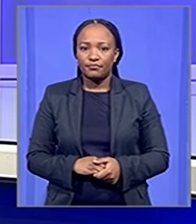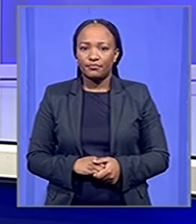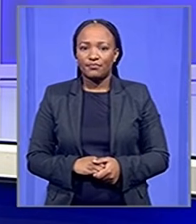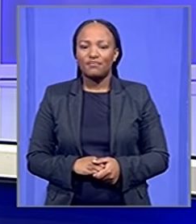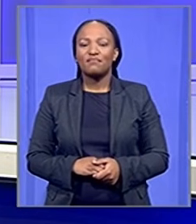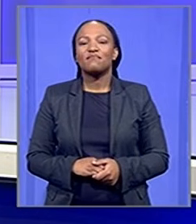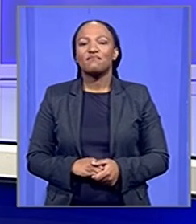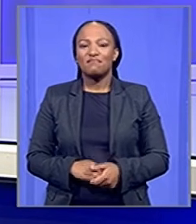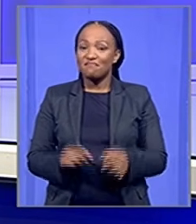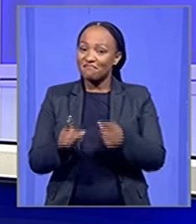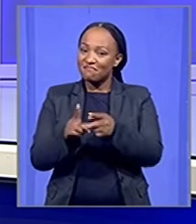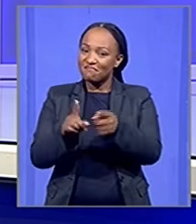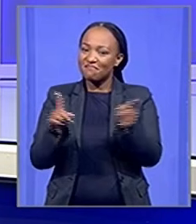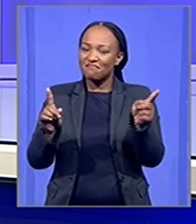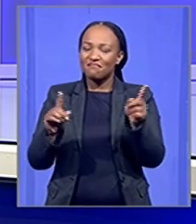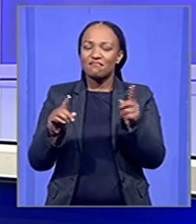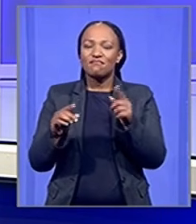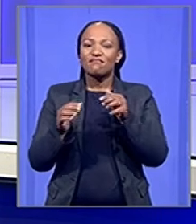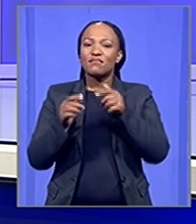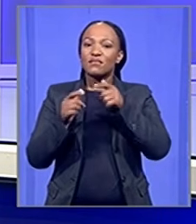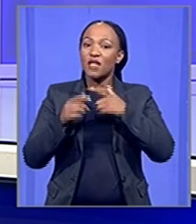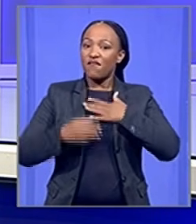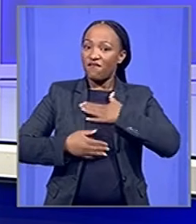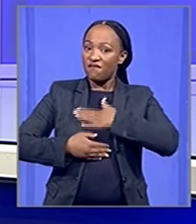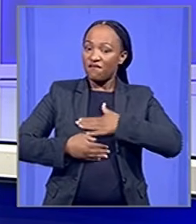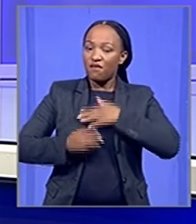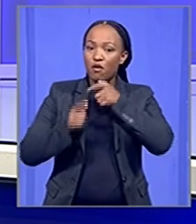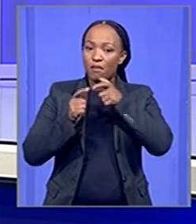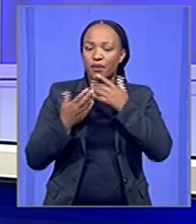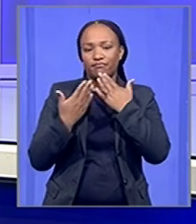Mui re lebohela maikutlo a hao ka mehla.